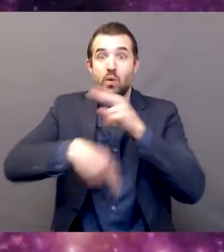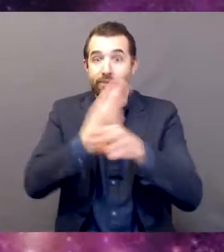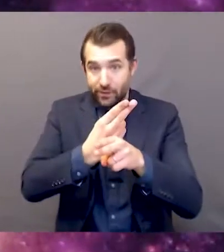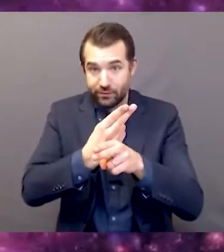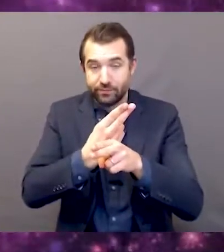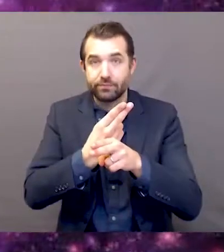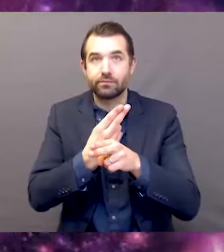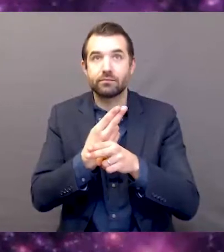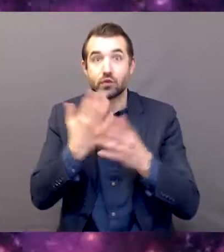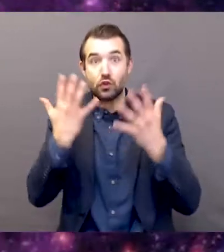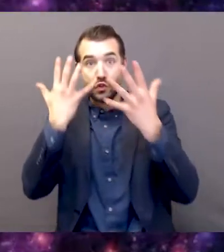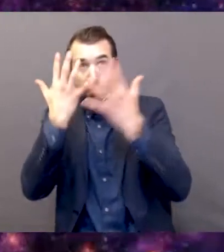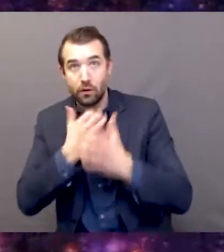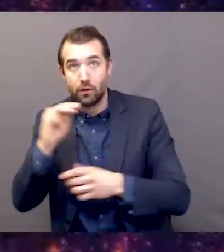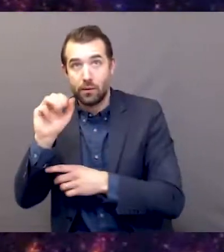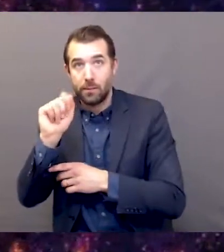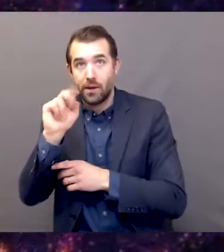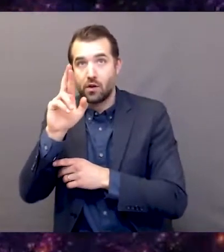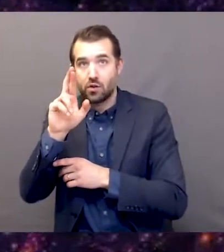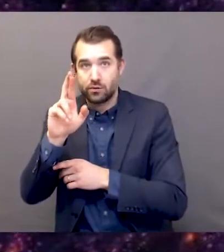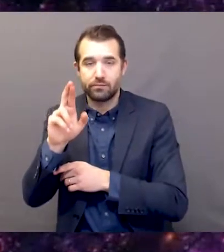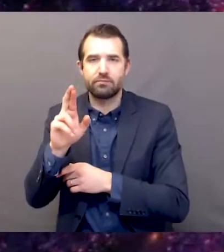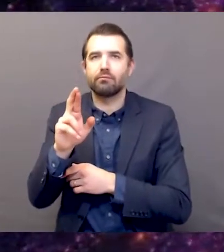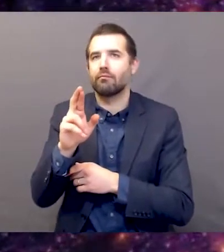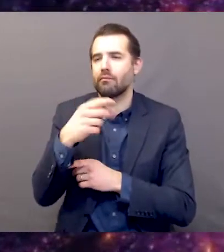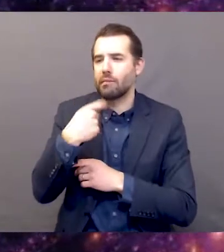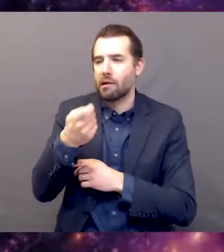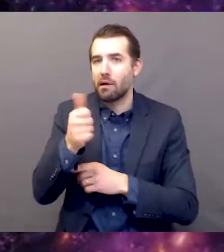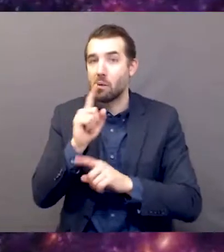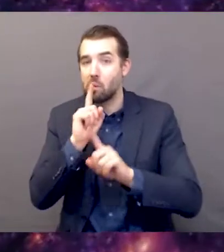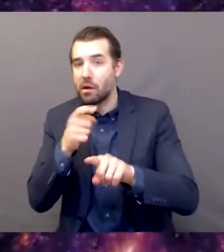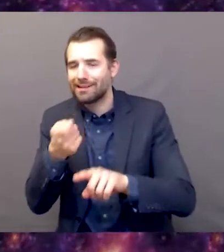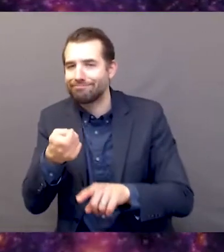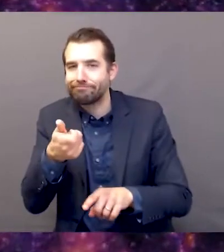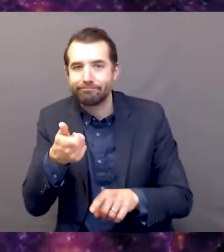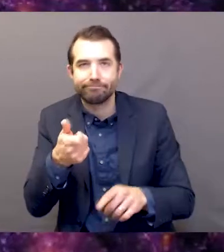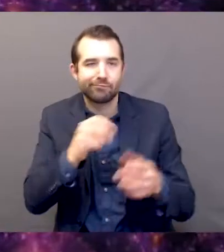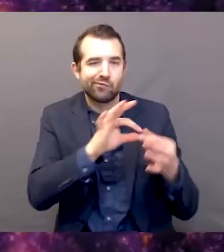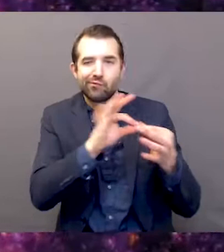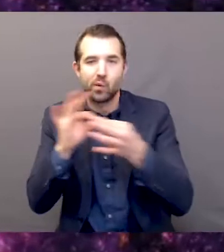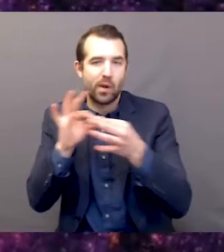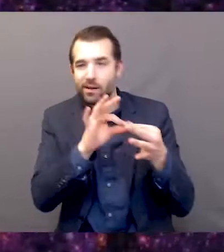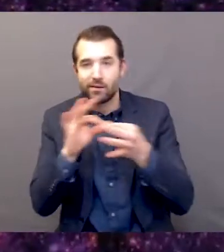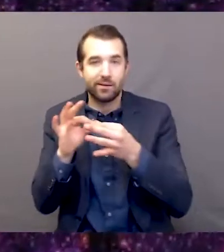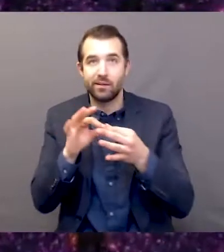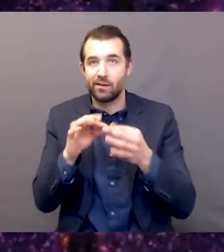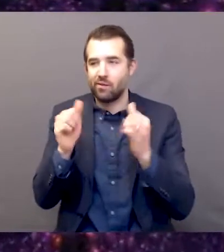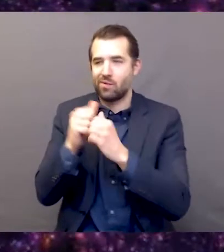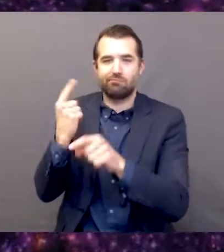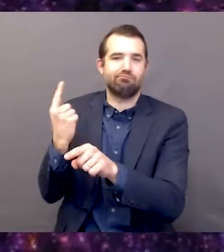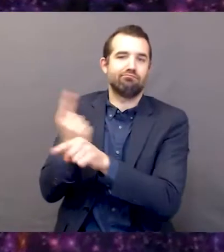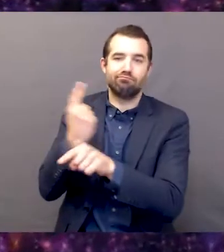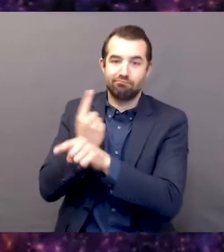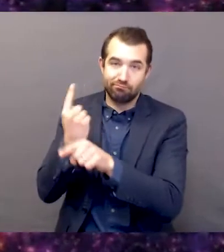Most likely, dark matter is some exotic particle that responds with very little interaction with normal matter. But as